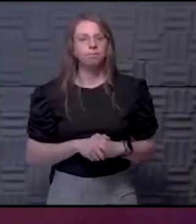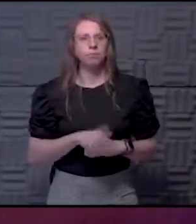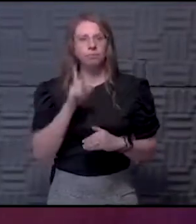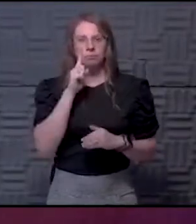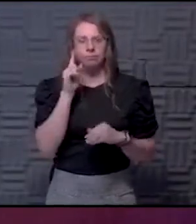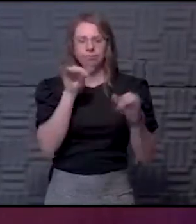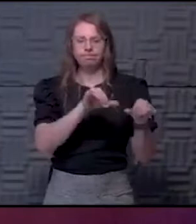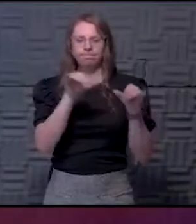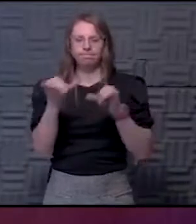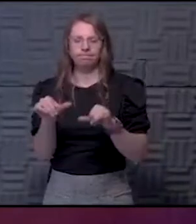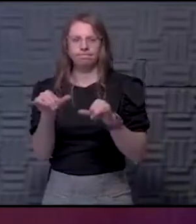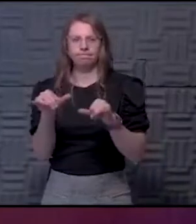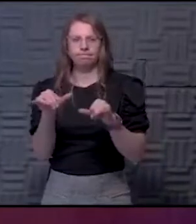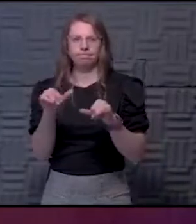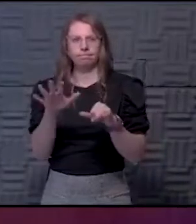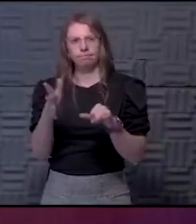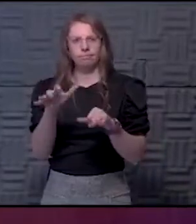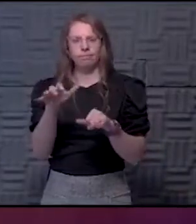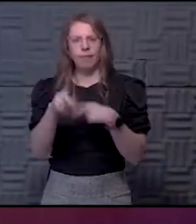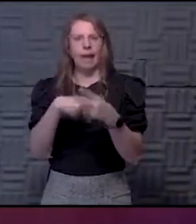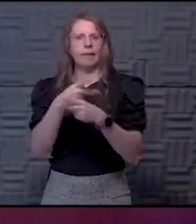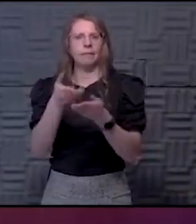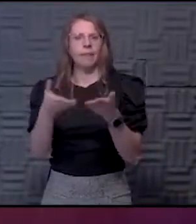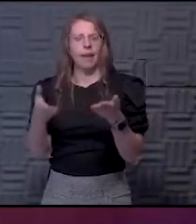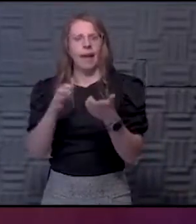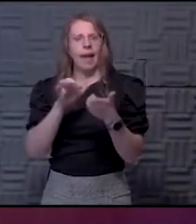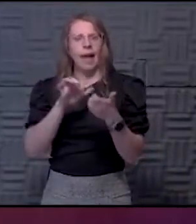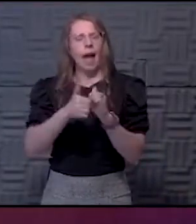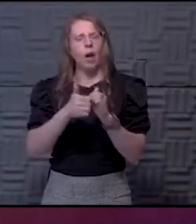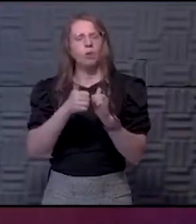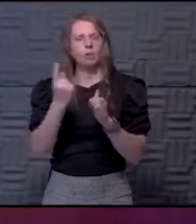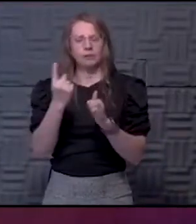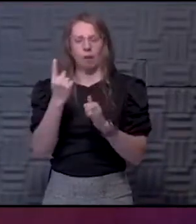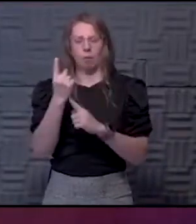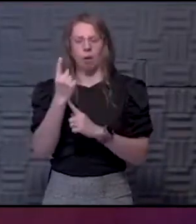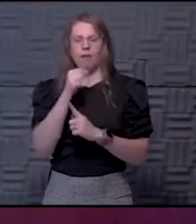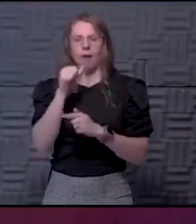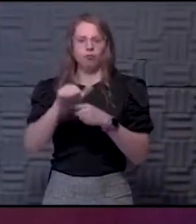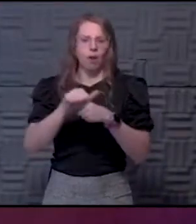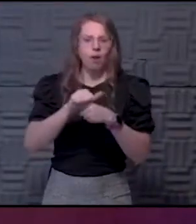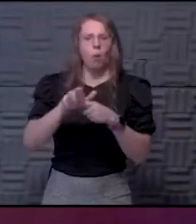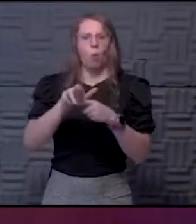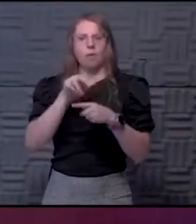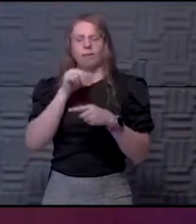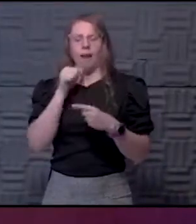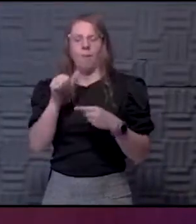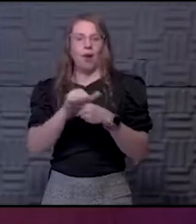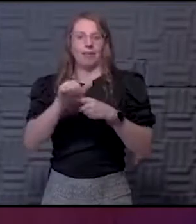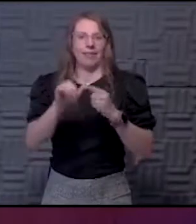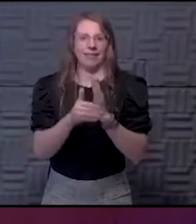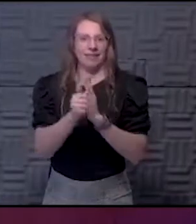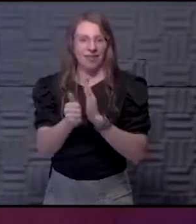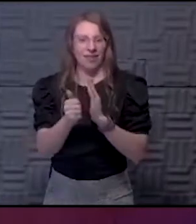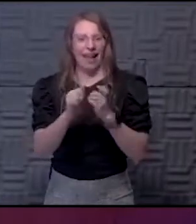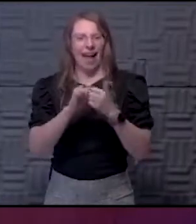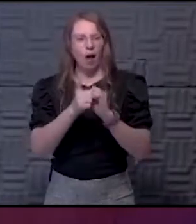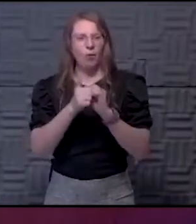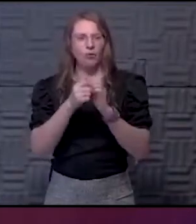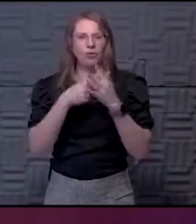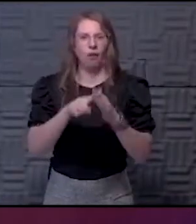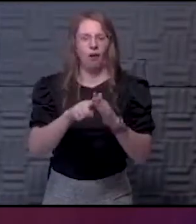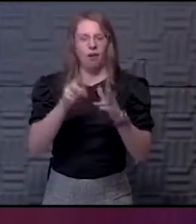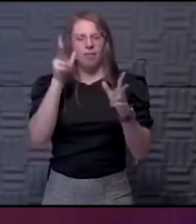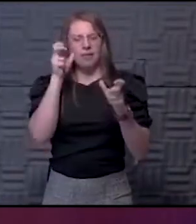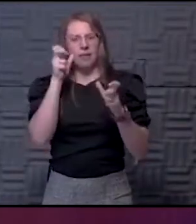same sort of thing. But how do you actually do that? How does someone who's not trained or not practiced that skill, how do you start listening